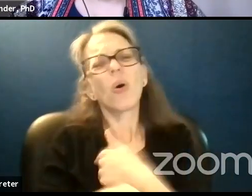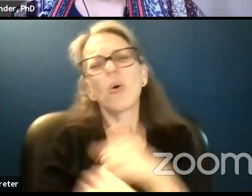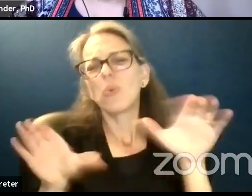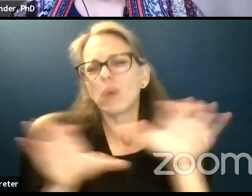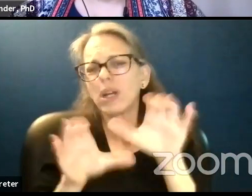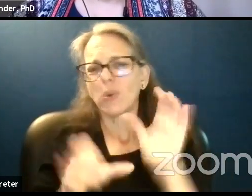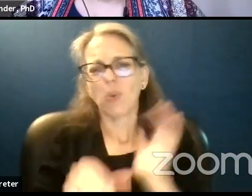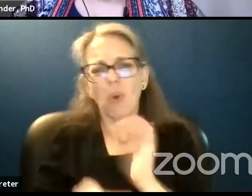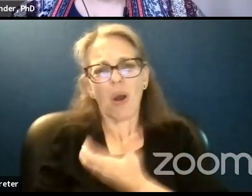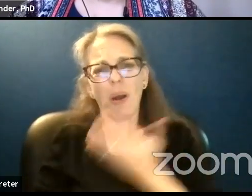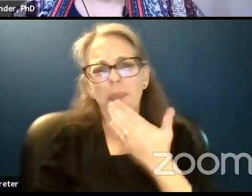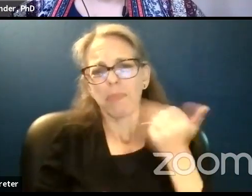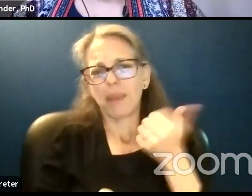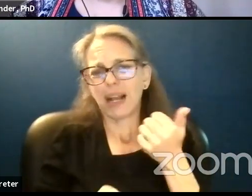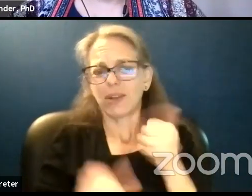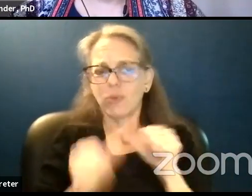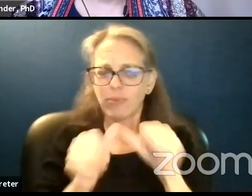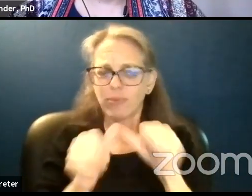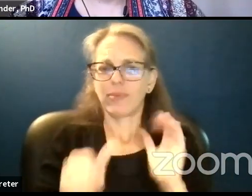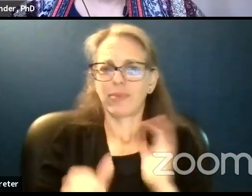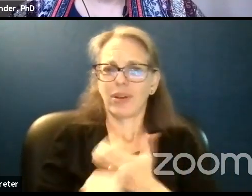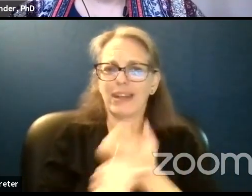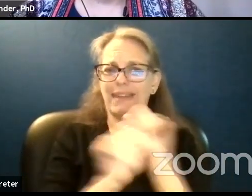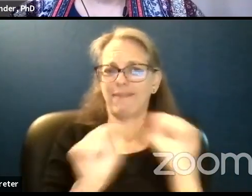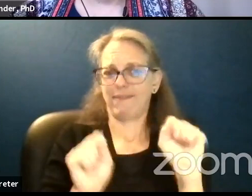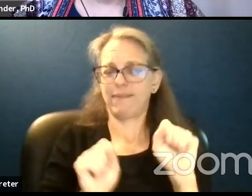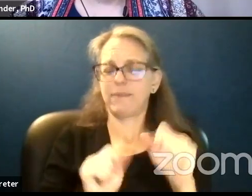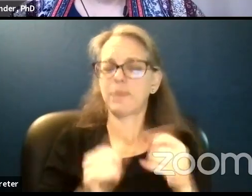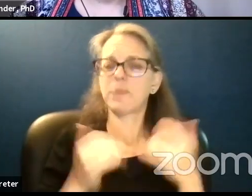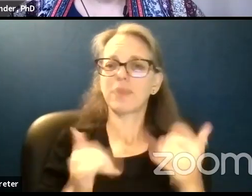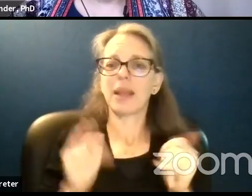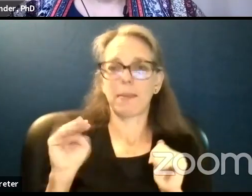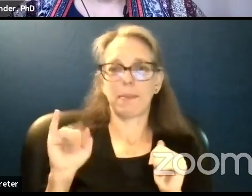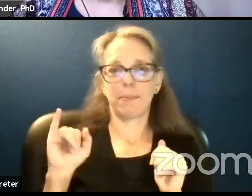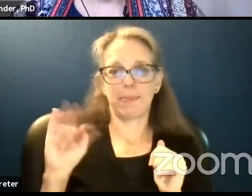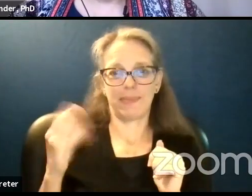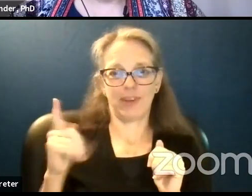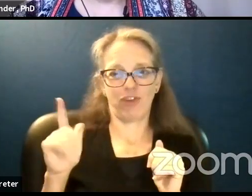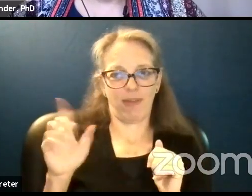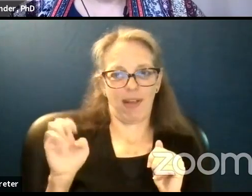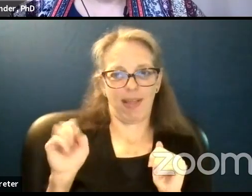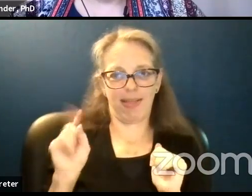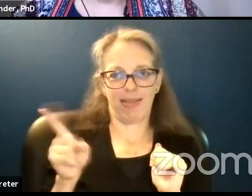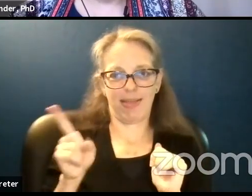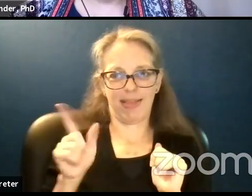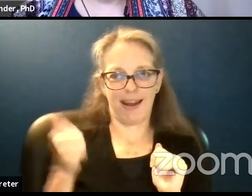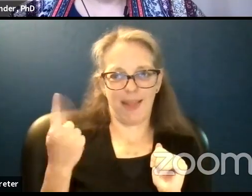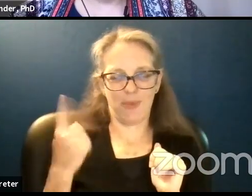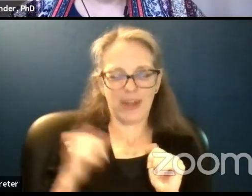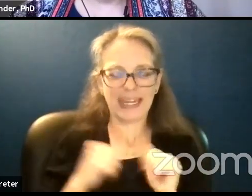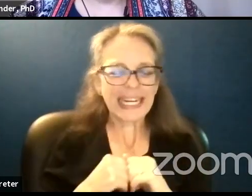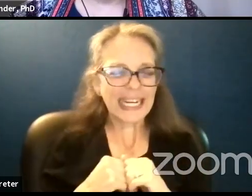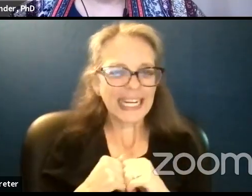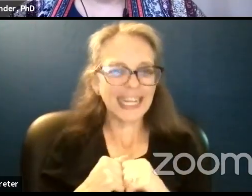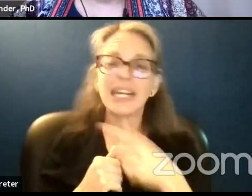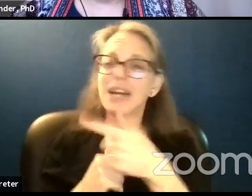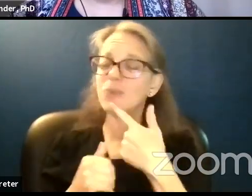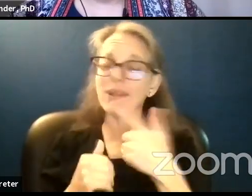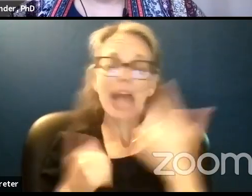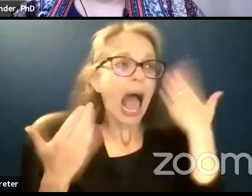safer. Okay, Michelle, I'm gonna spring another one on you. I don't know is an acceptable